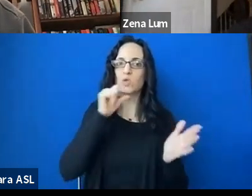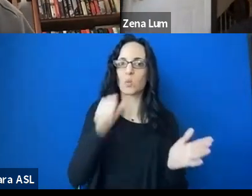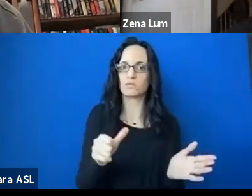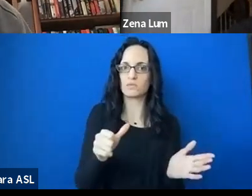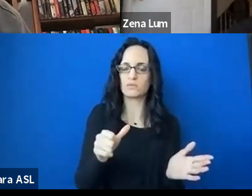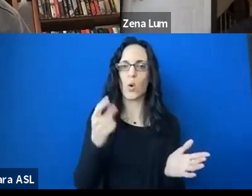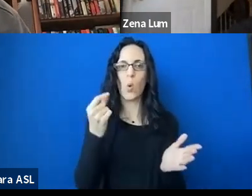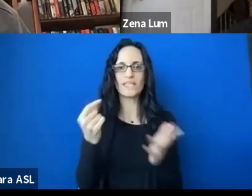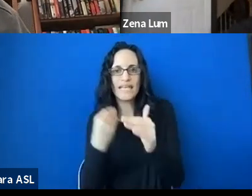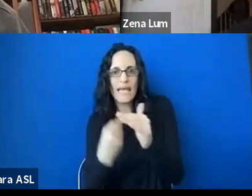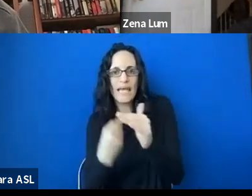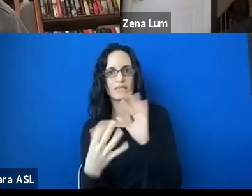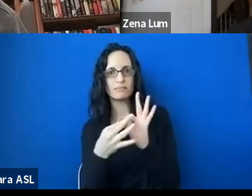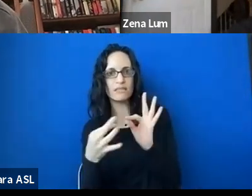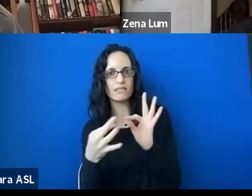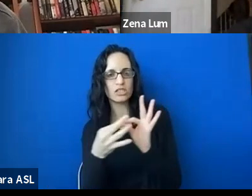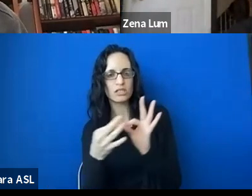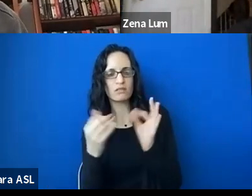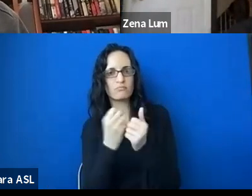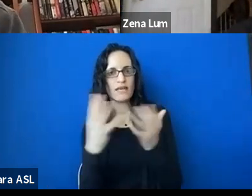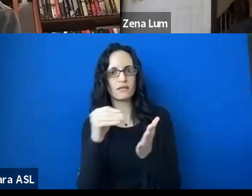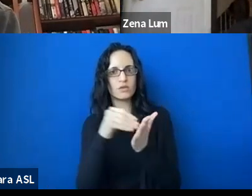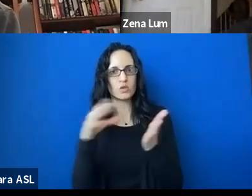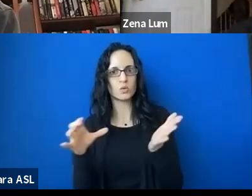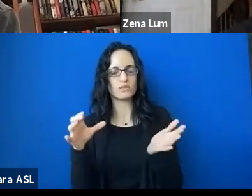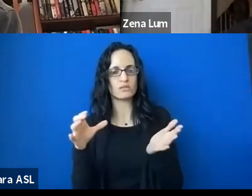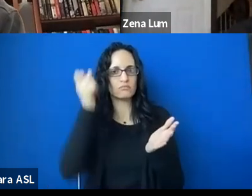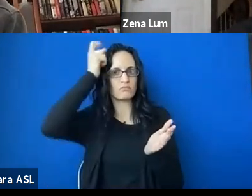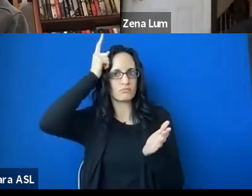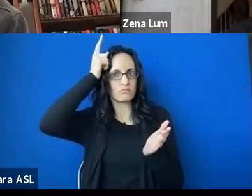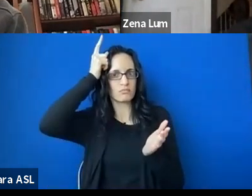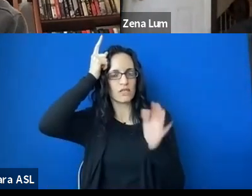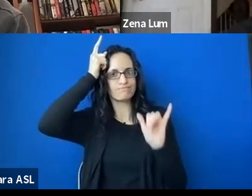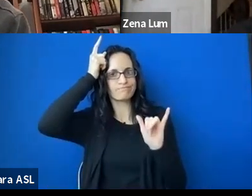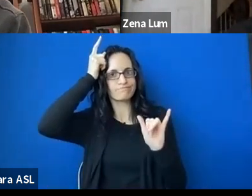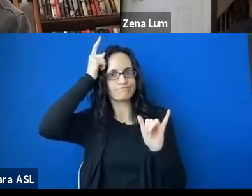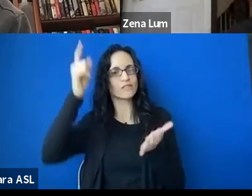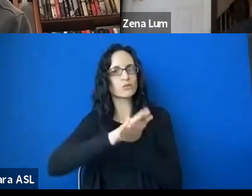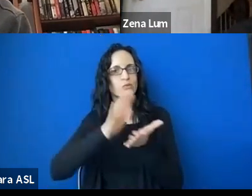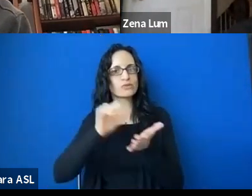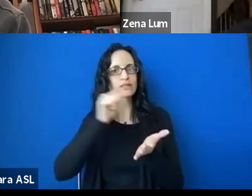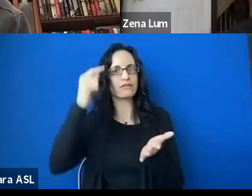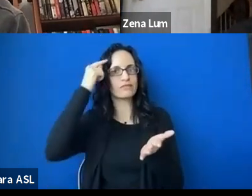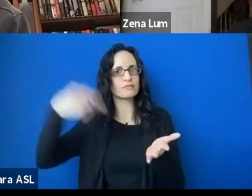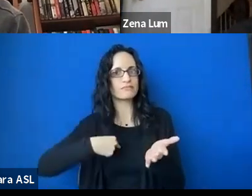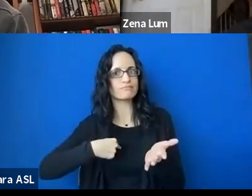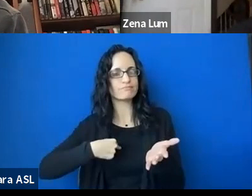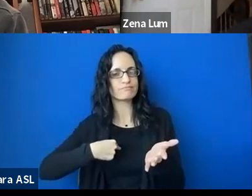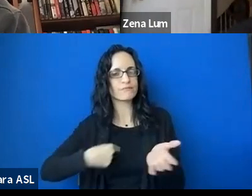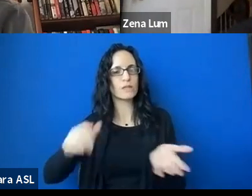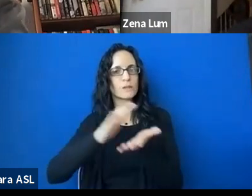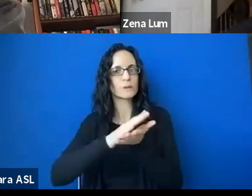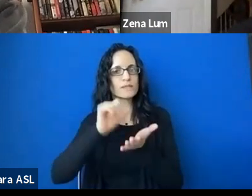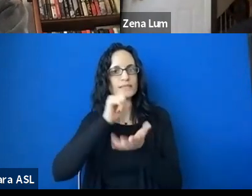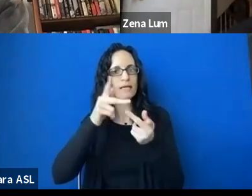implicit messaging that many students get that school is not for them, that school is not a place where they're